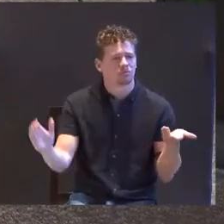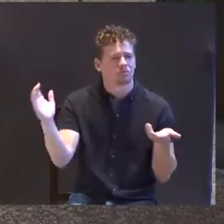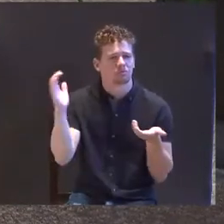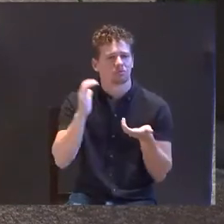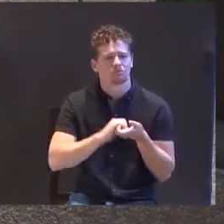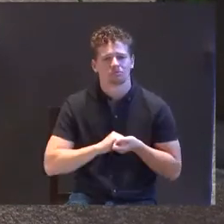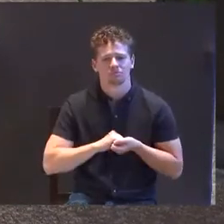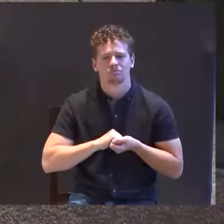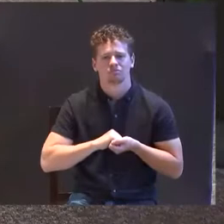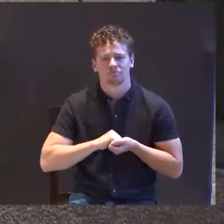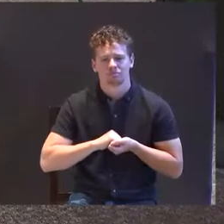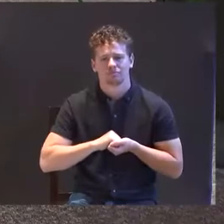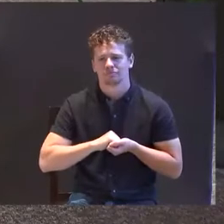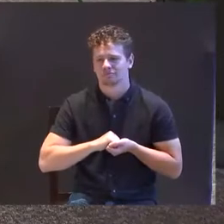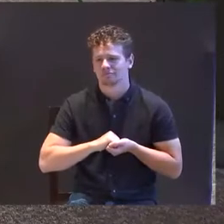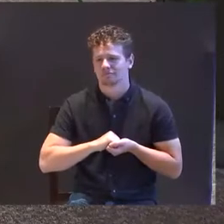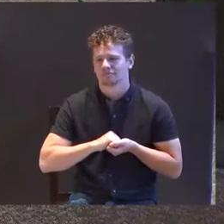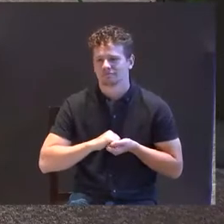brotherhood.